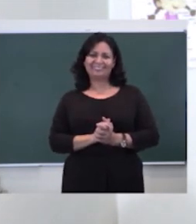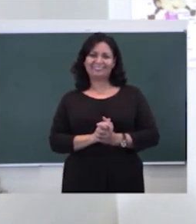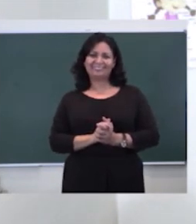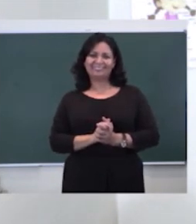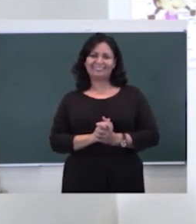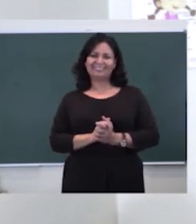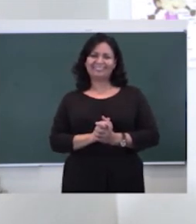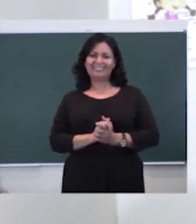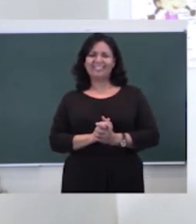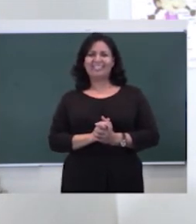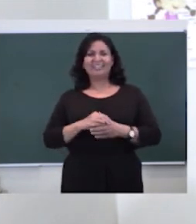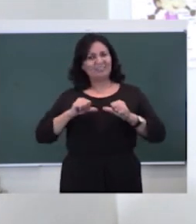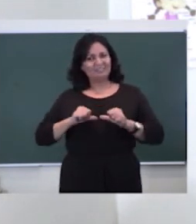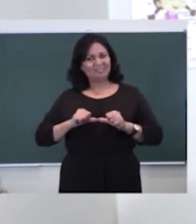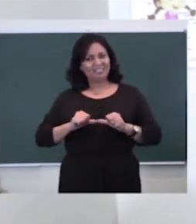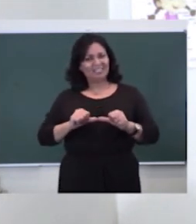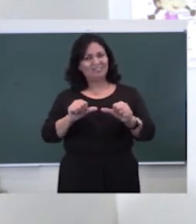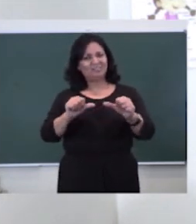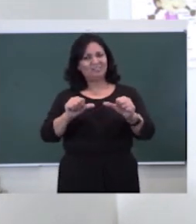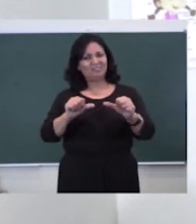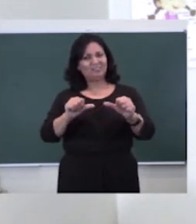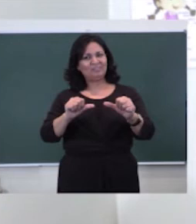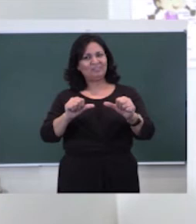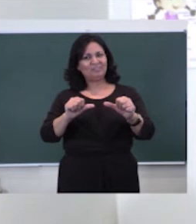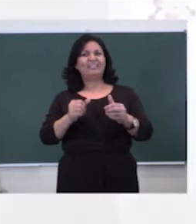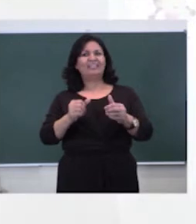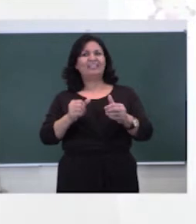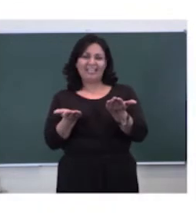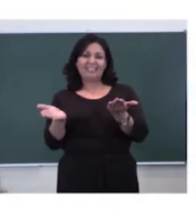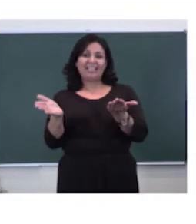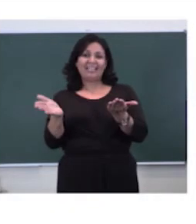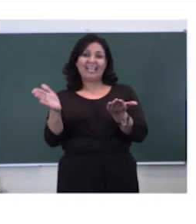Let's now move on to the next exercise.